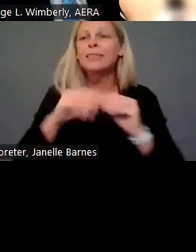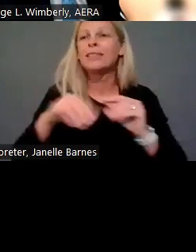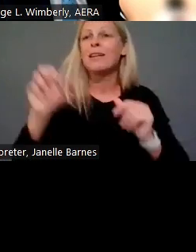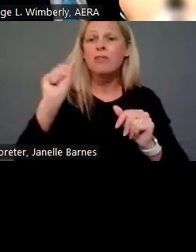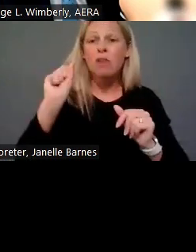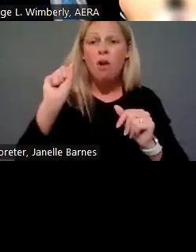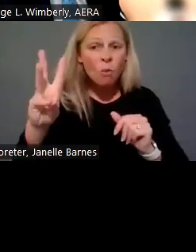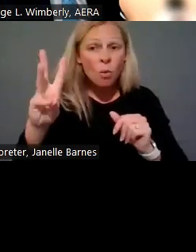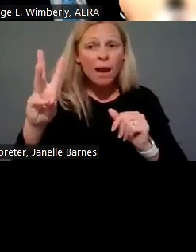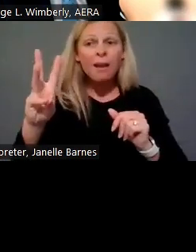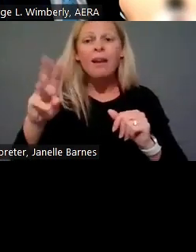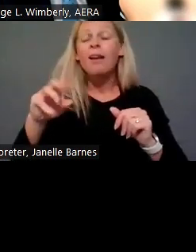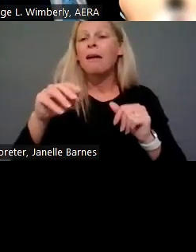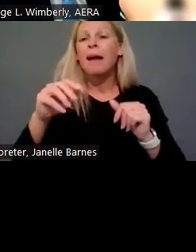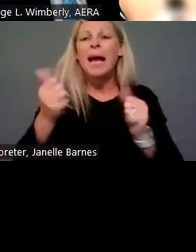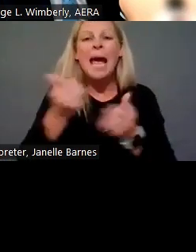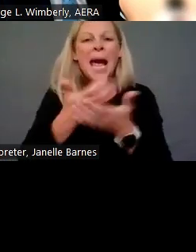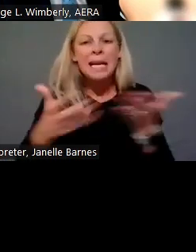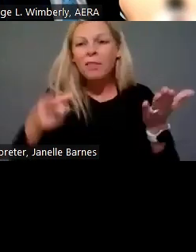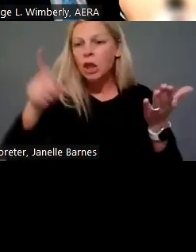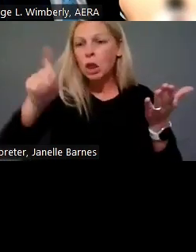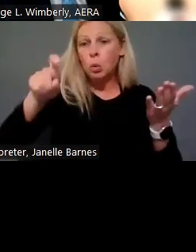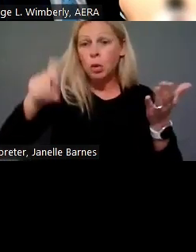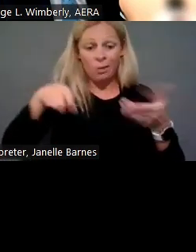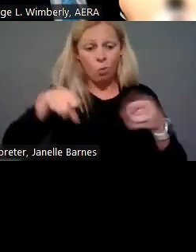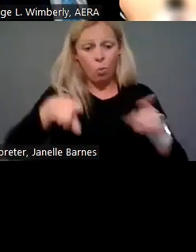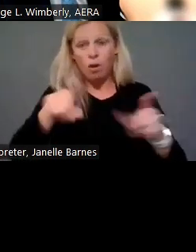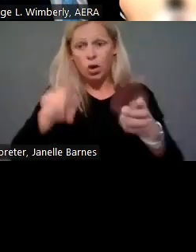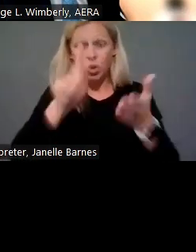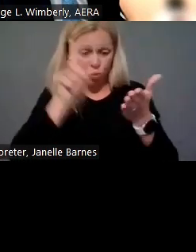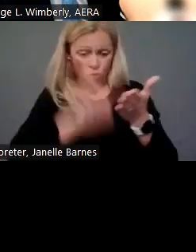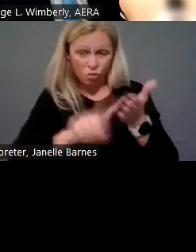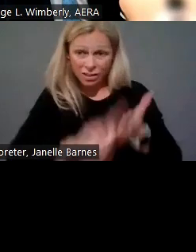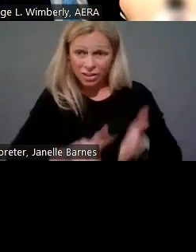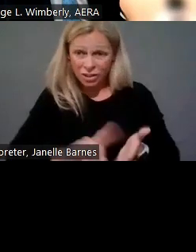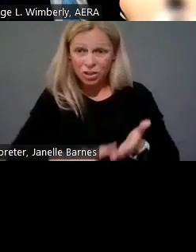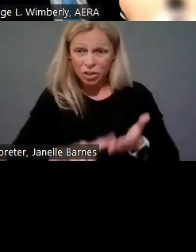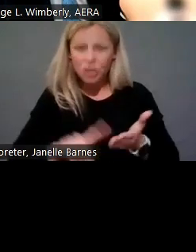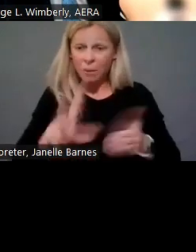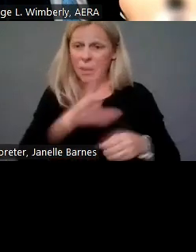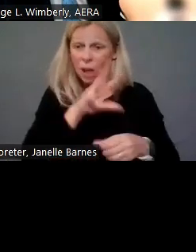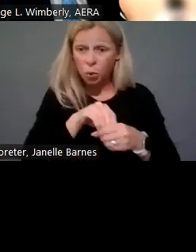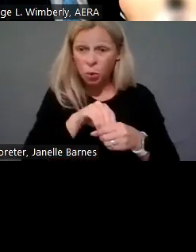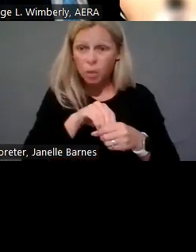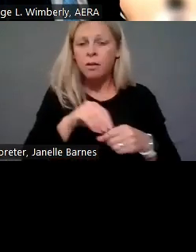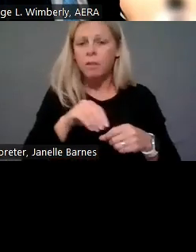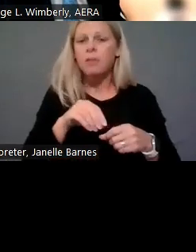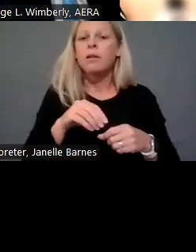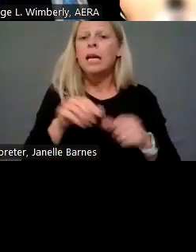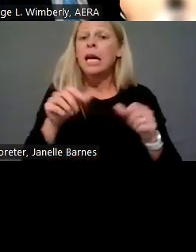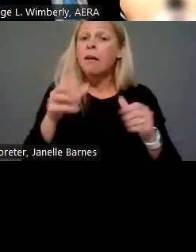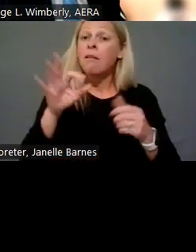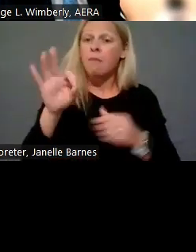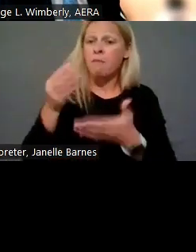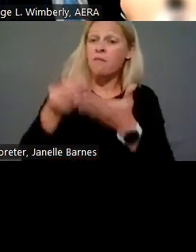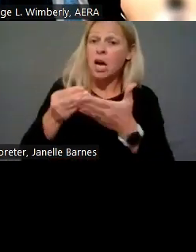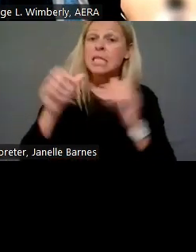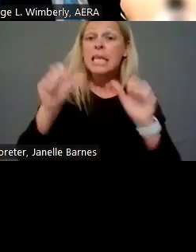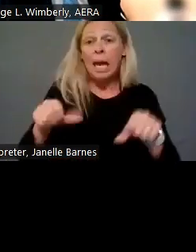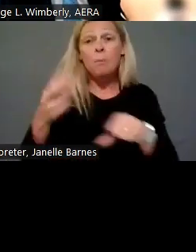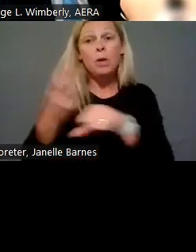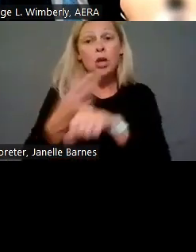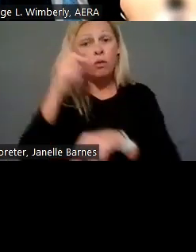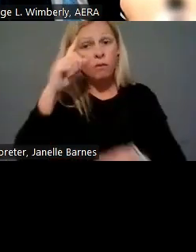software, anything that you need while you are conducting your research. I say that definitely funds can be used for tuition and other